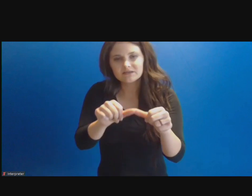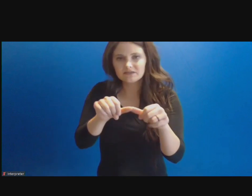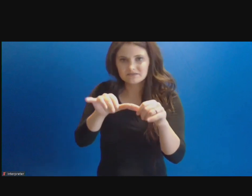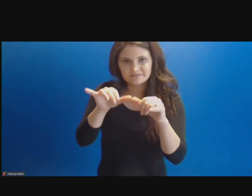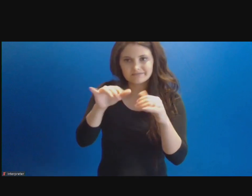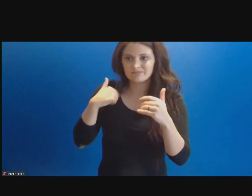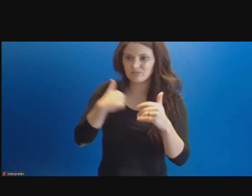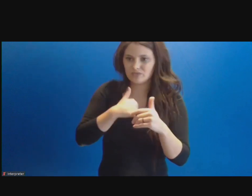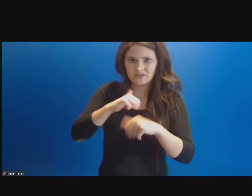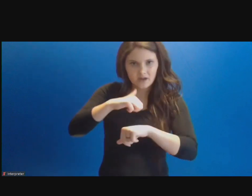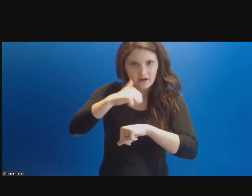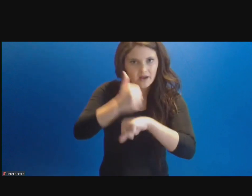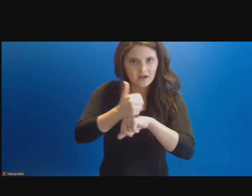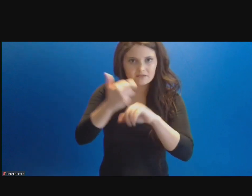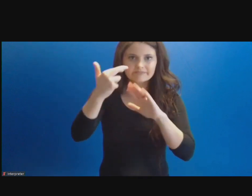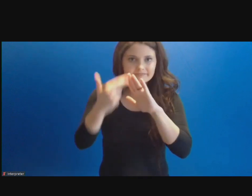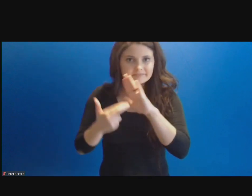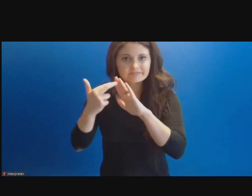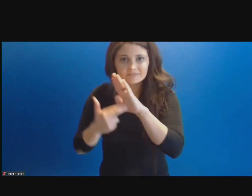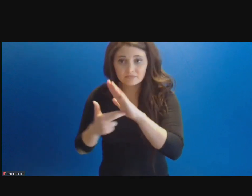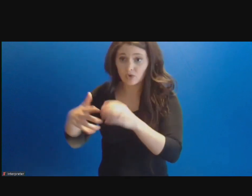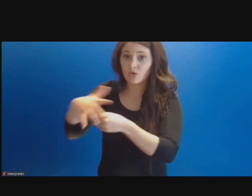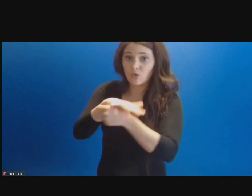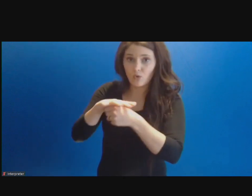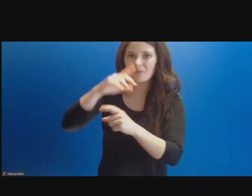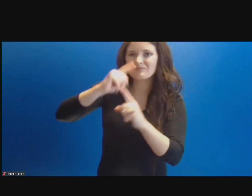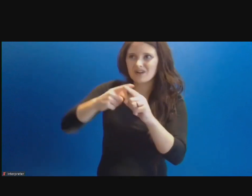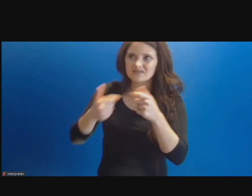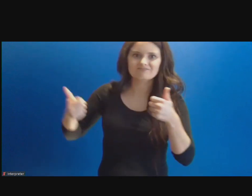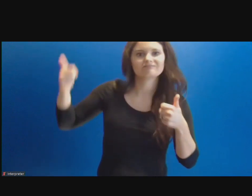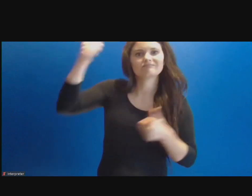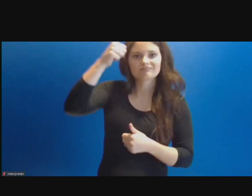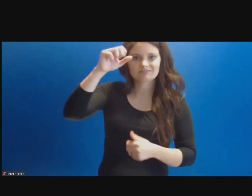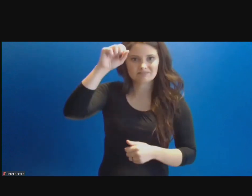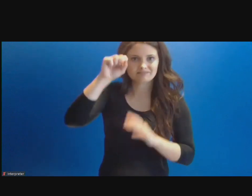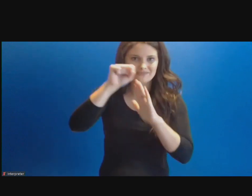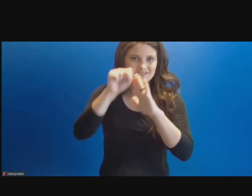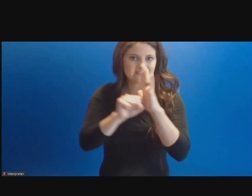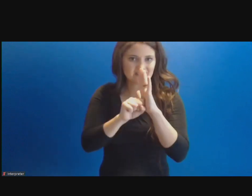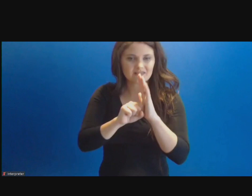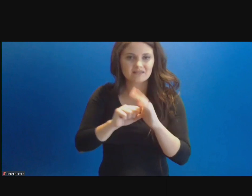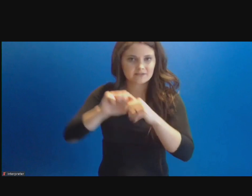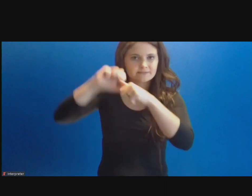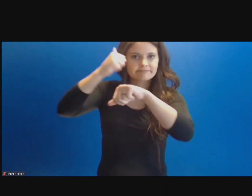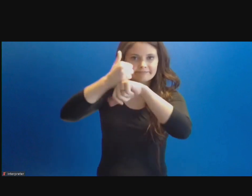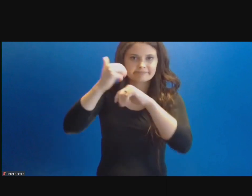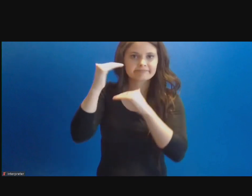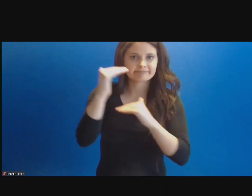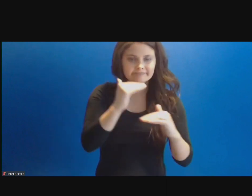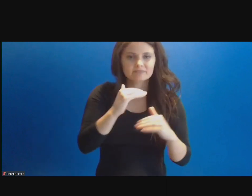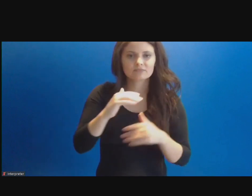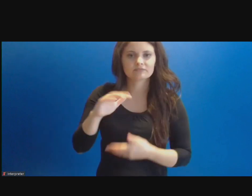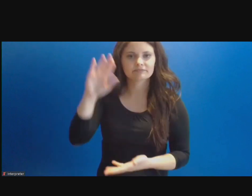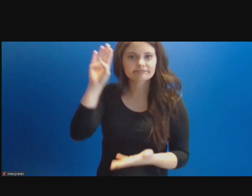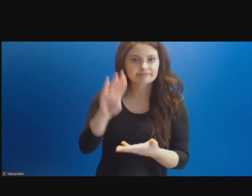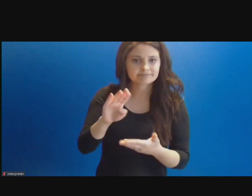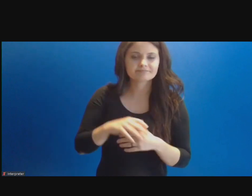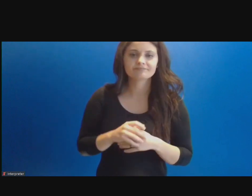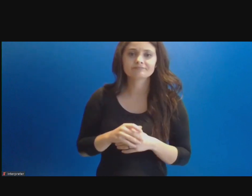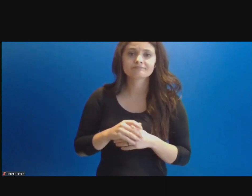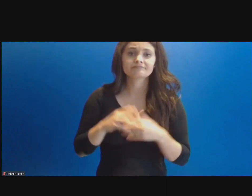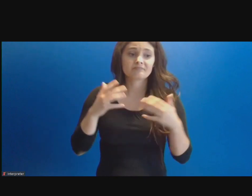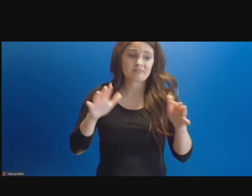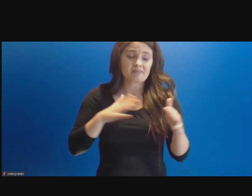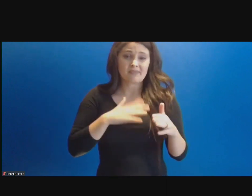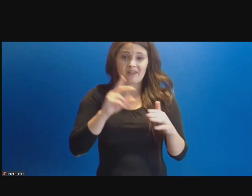set in place at locally and at the state level to prevent others to be exposed. That concludes my data report, and